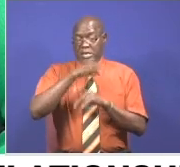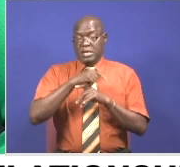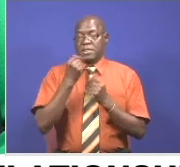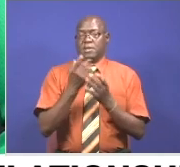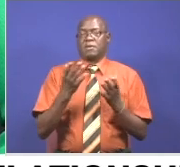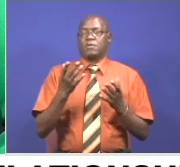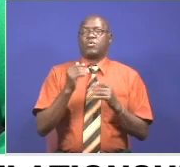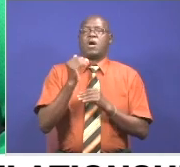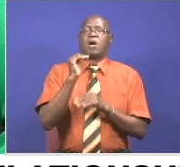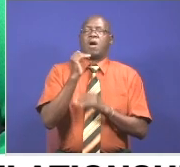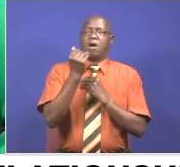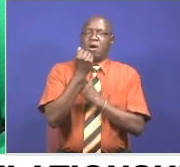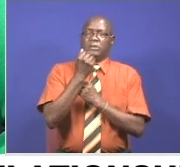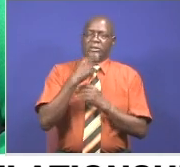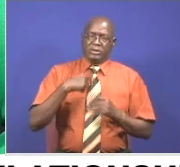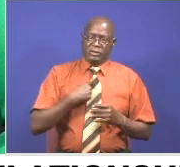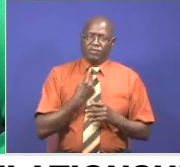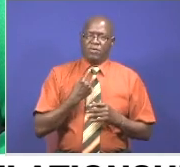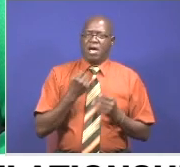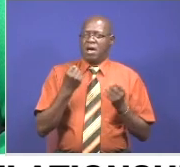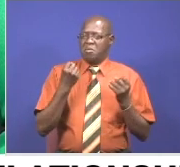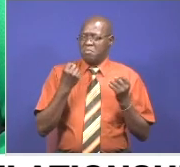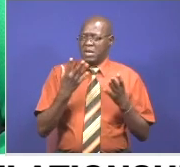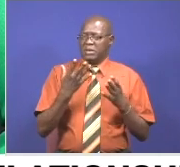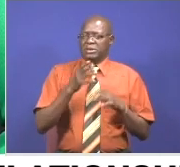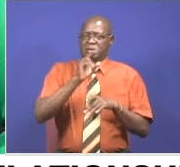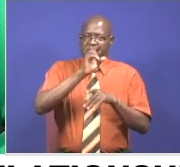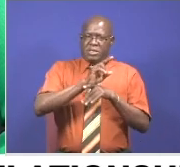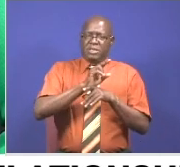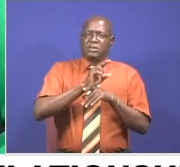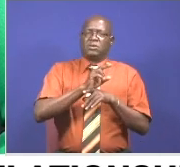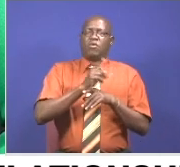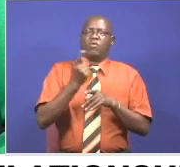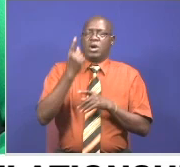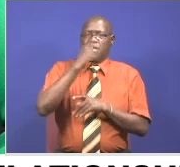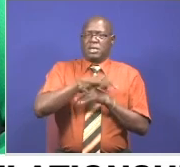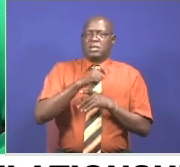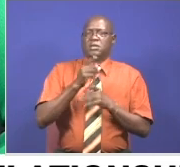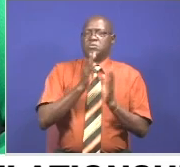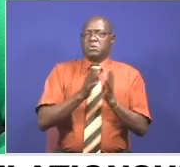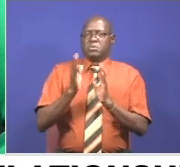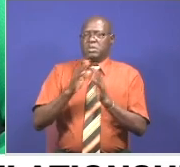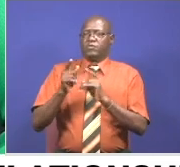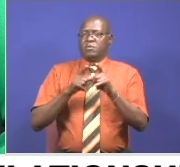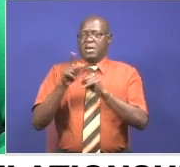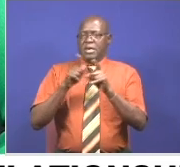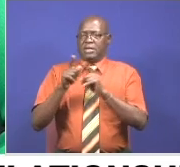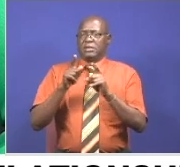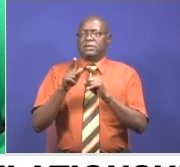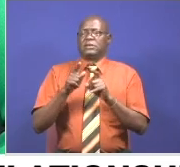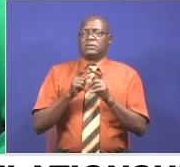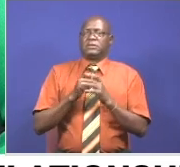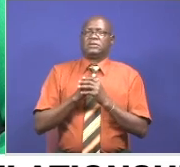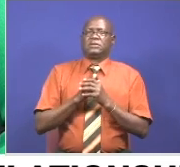ask yourself, how much will I spend for one day in preparation for a marriage journey? Trying to separate